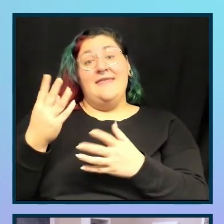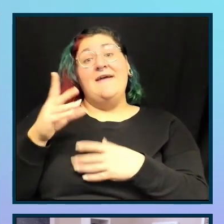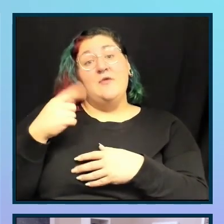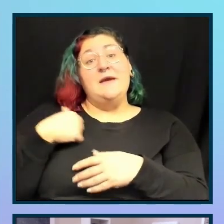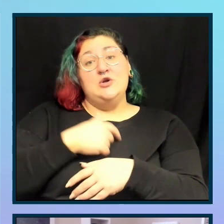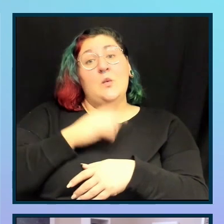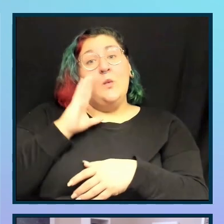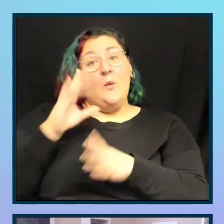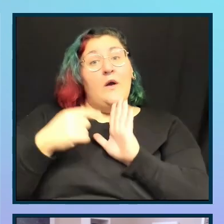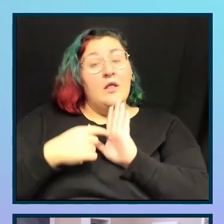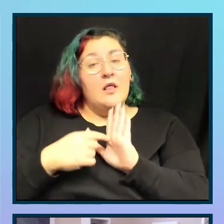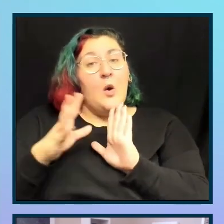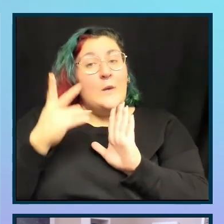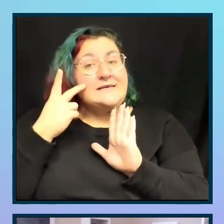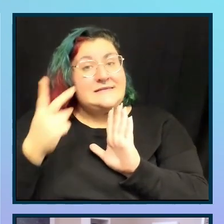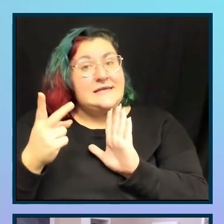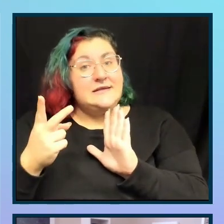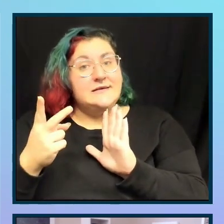And of course,